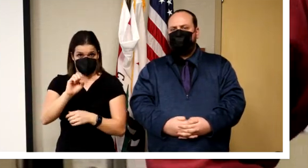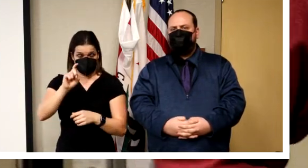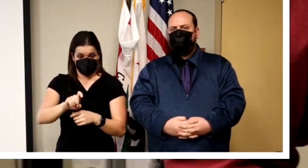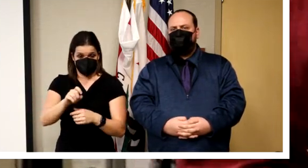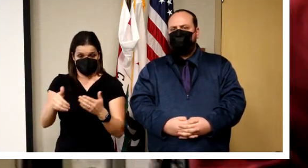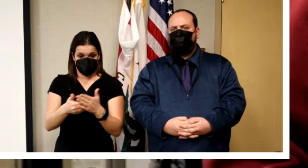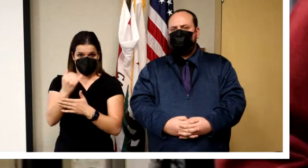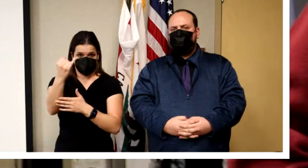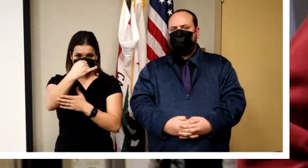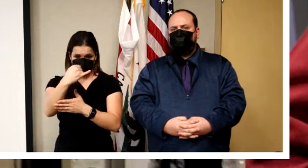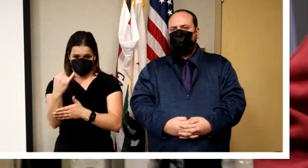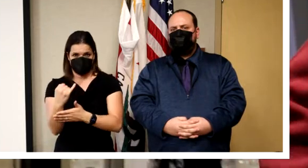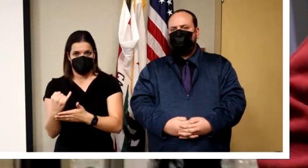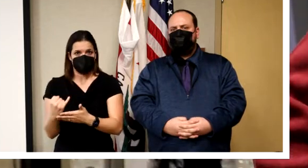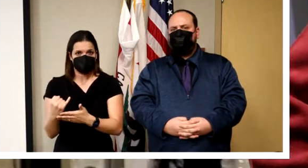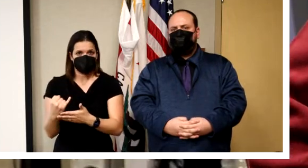redrawn.